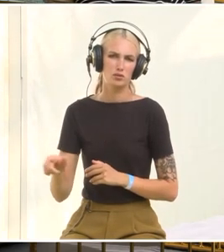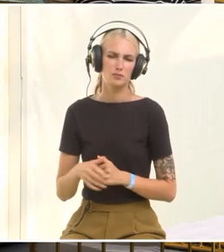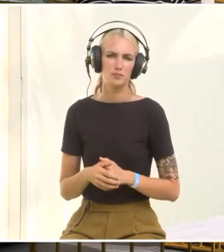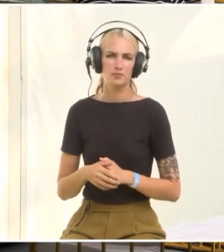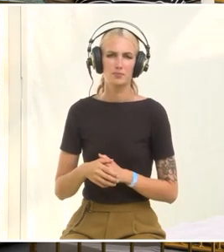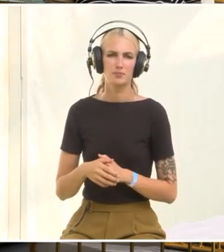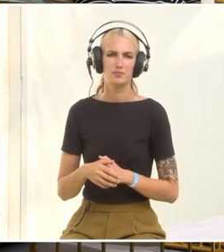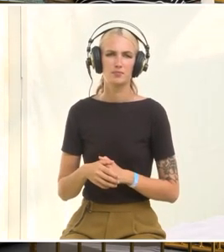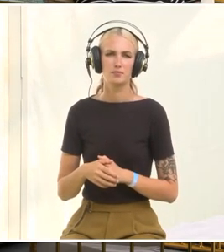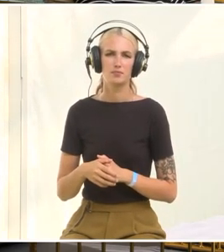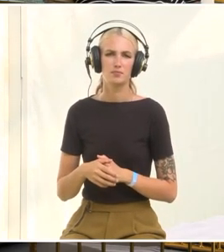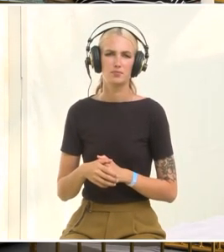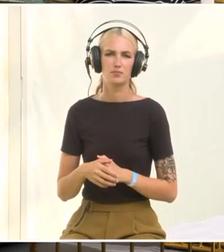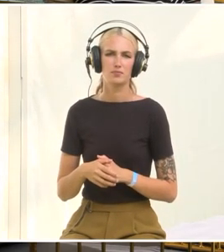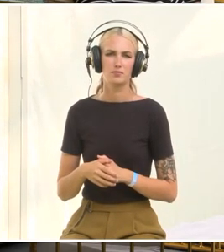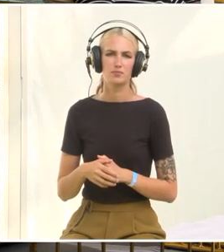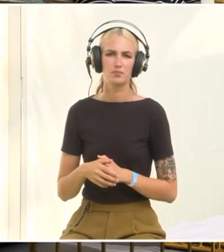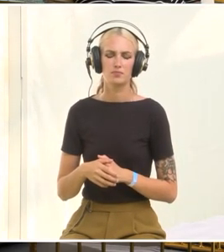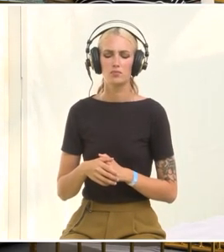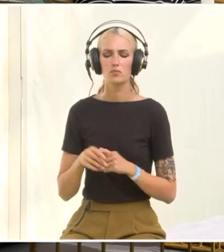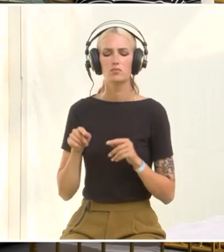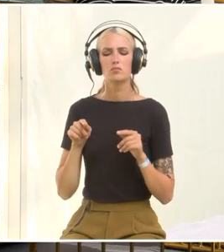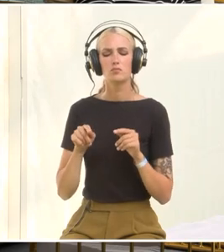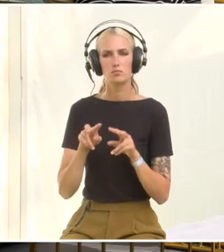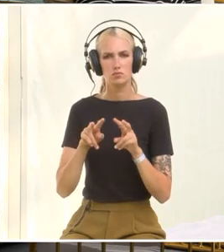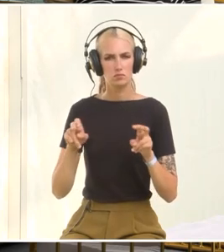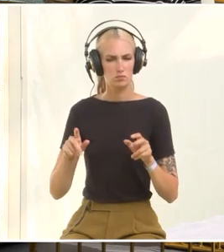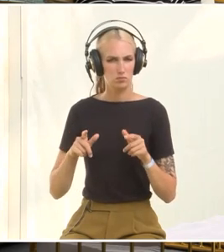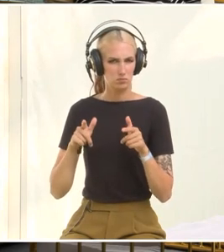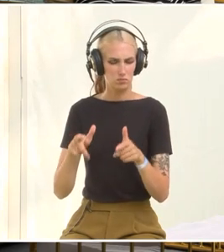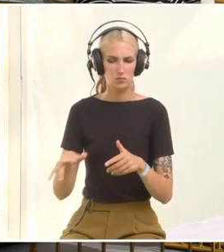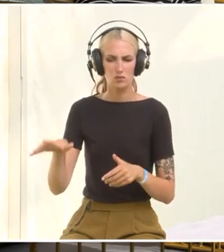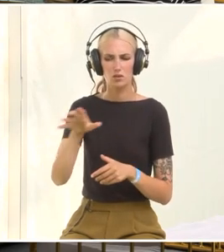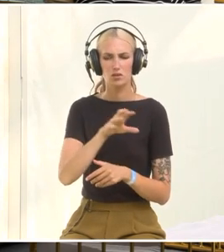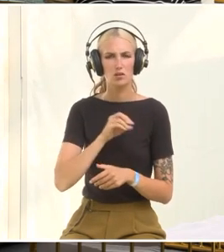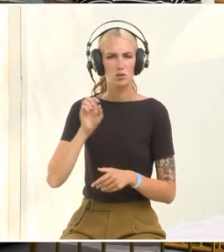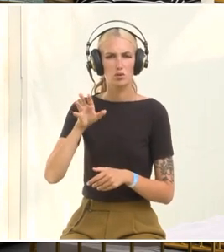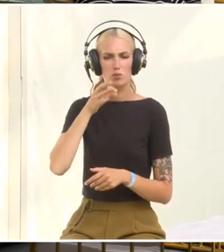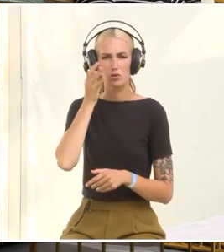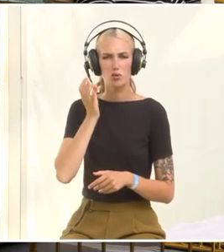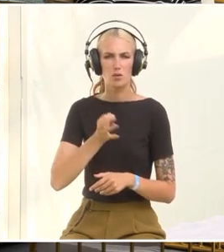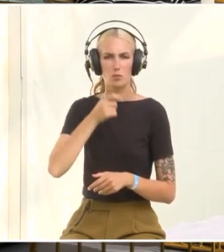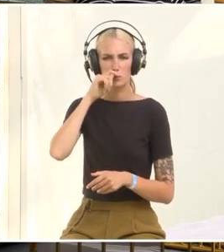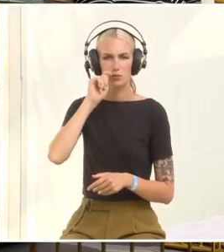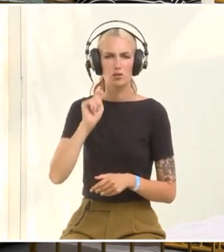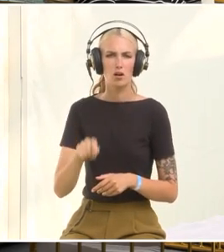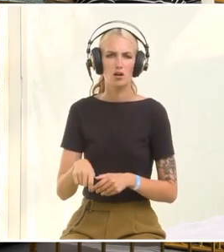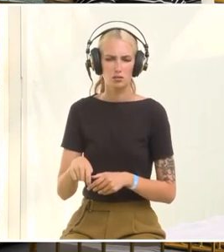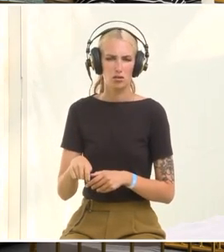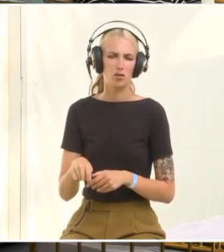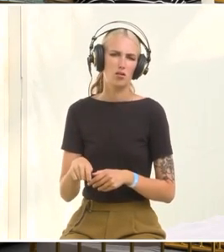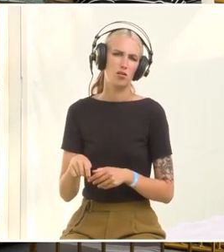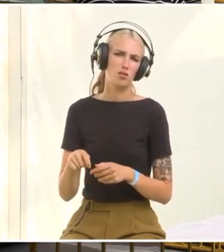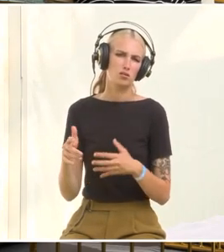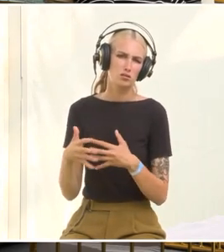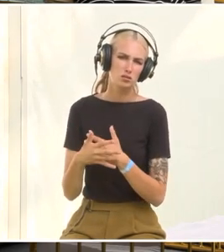turn now to this topic. And you all have studied and worked with Ukrainian topic for a long time